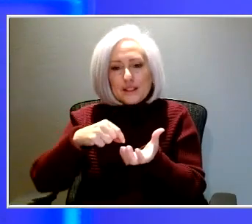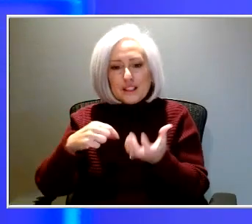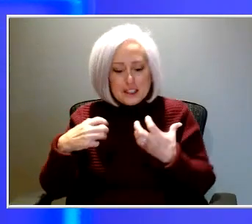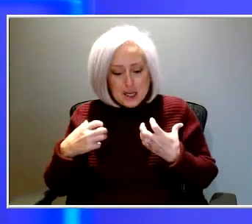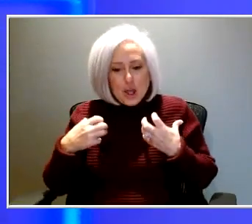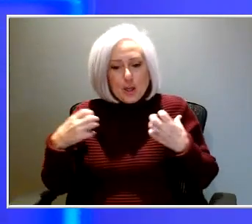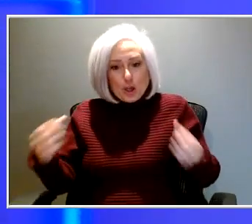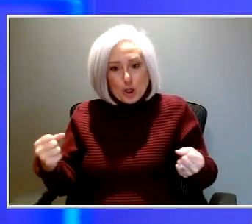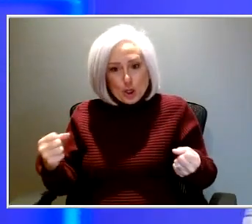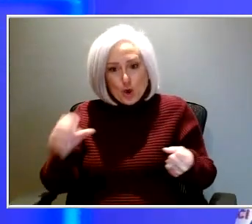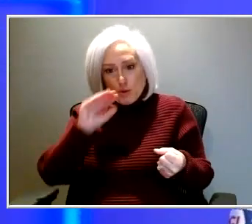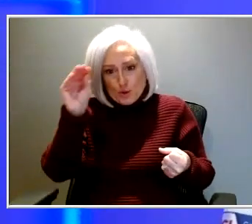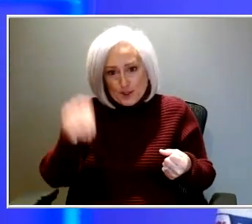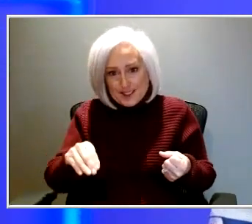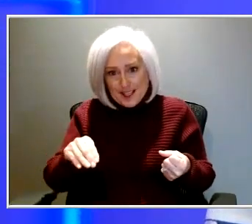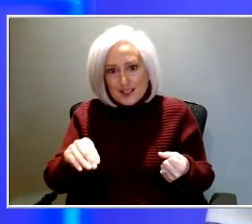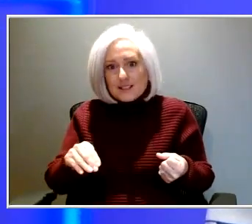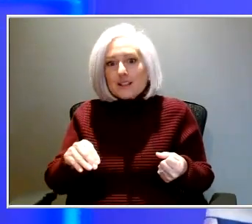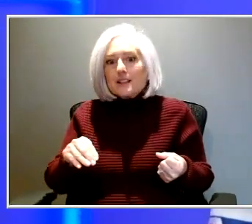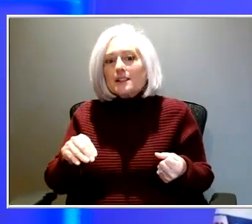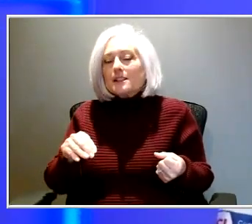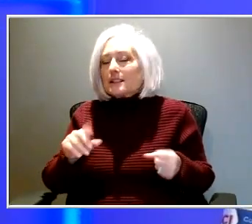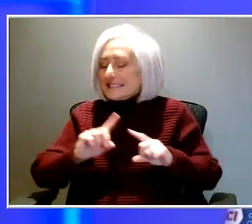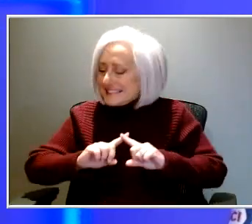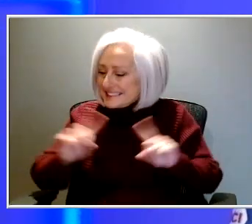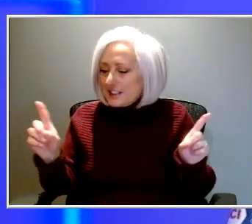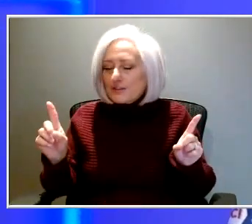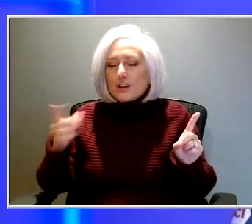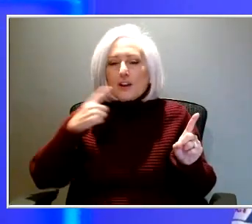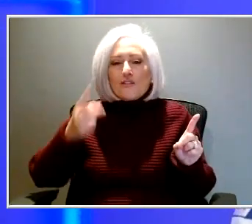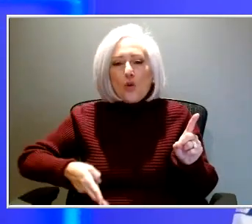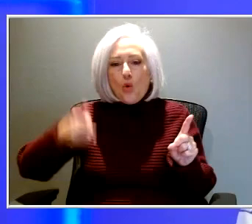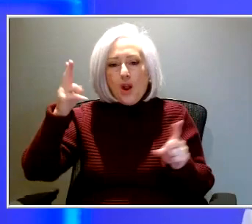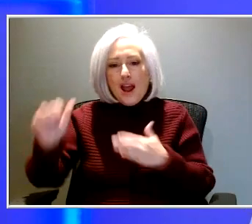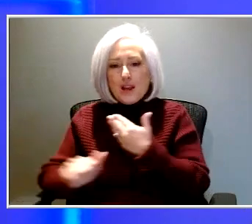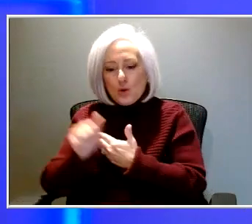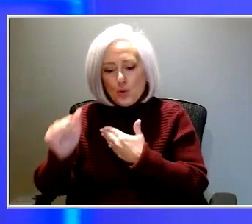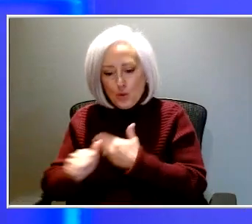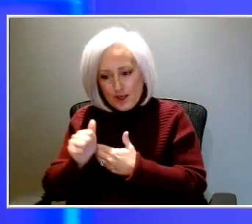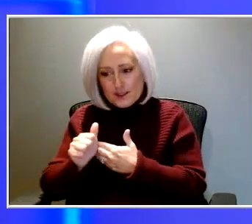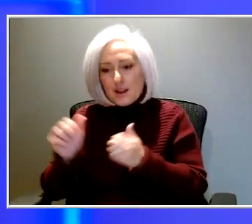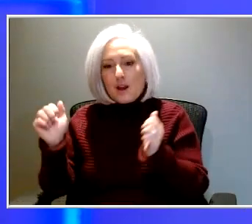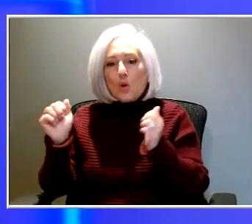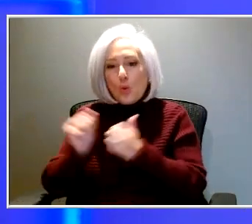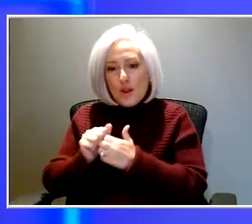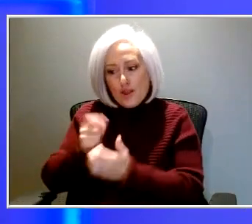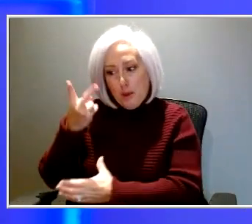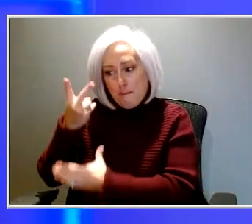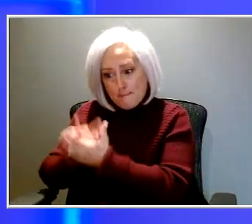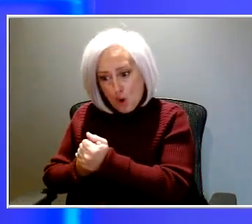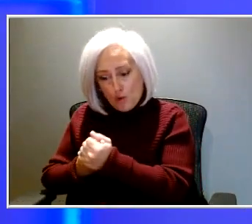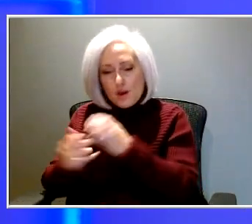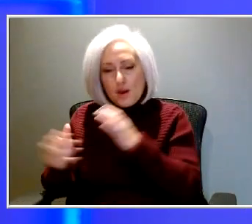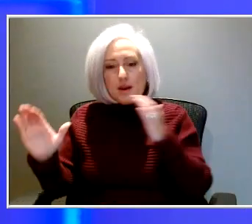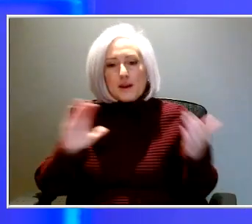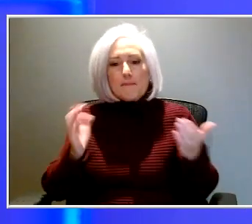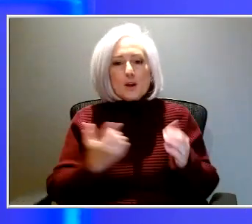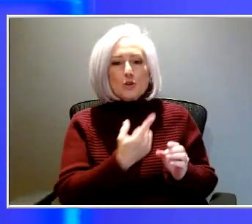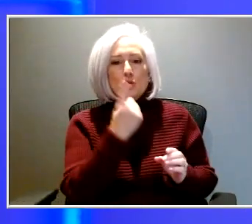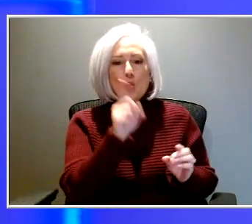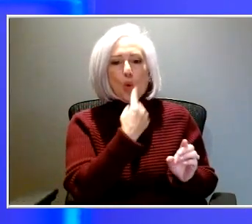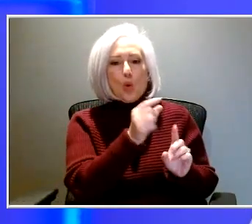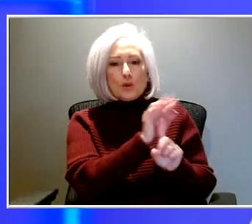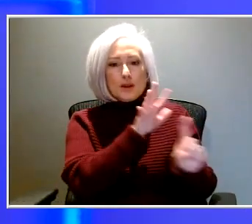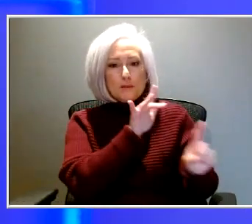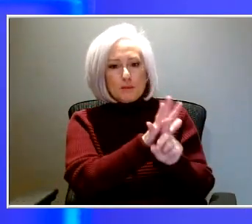prostate cancer, the cure rate from just radiation, the external radiation with the machine, on that trial was about 55% at